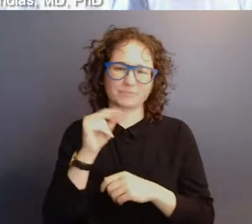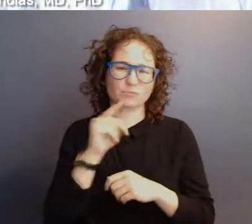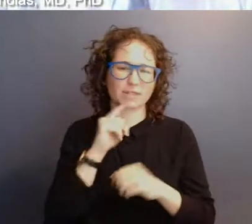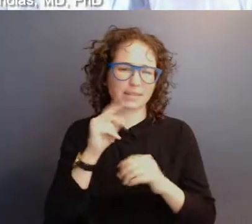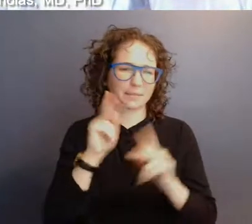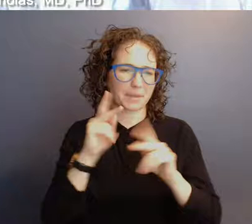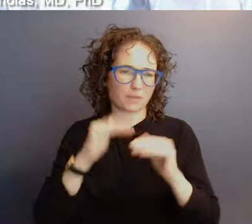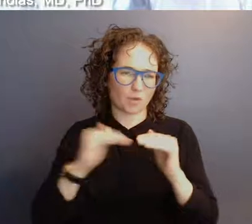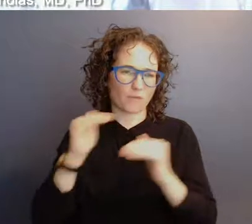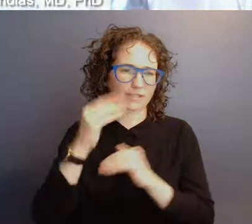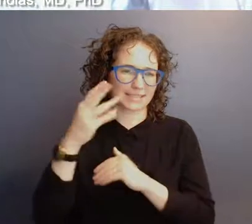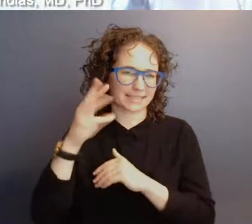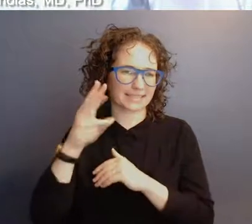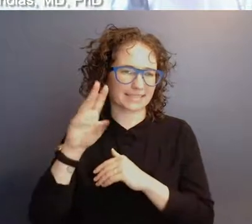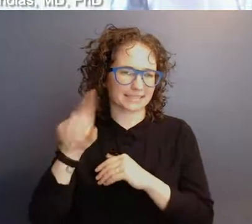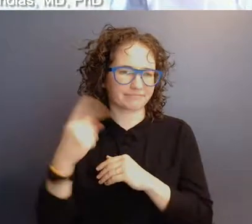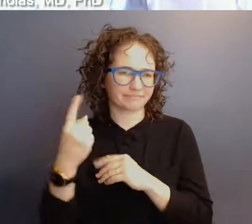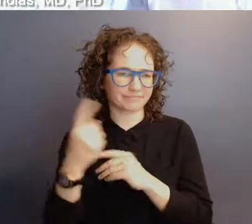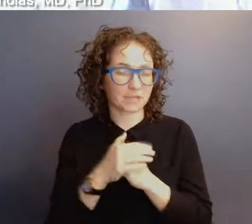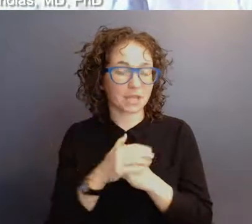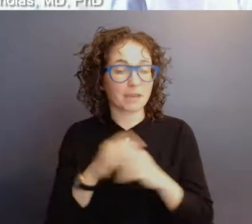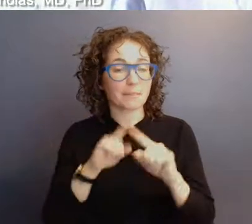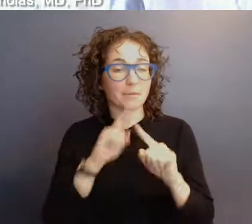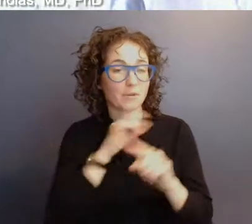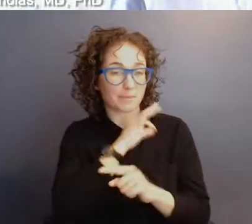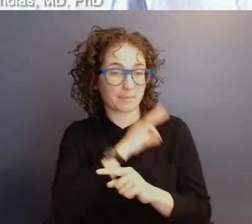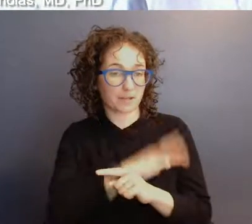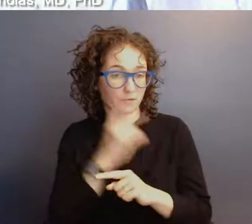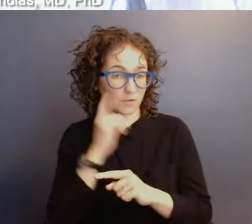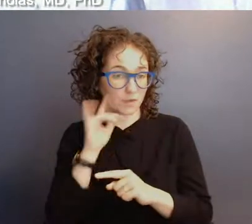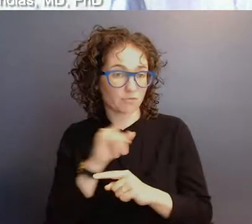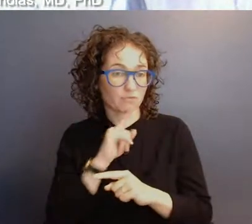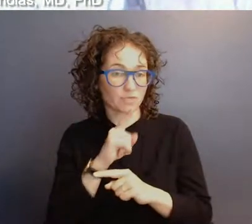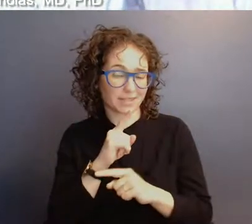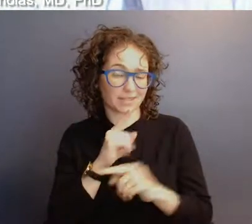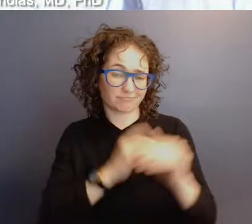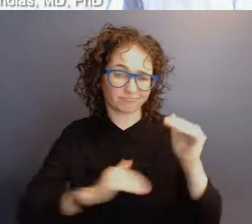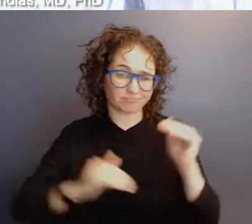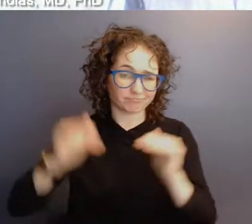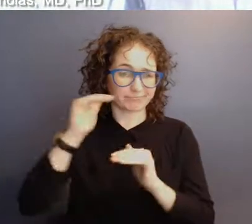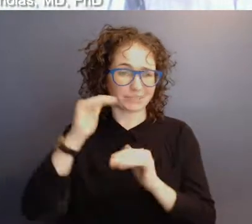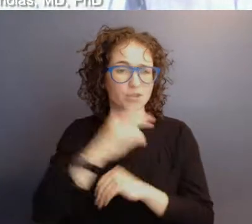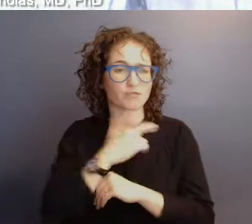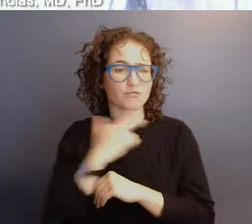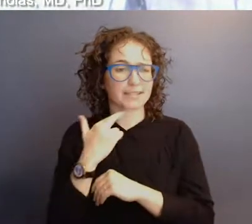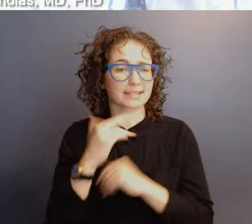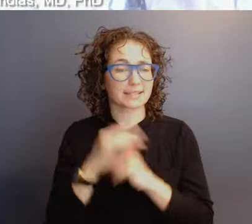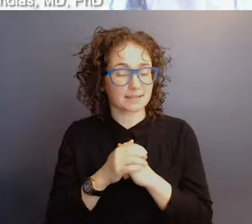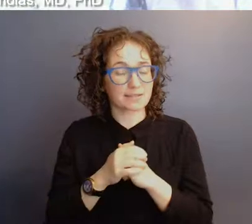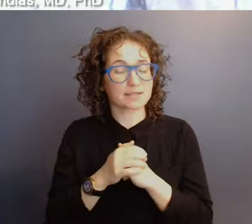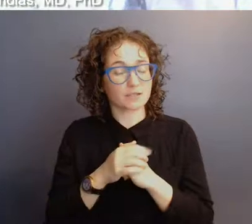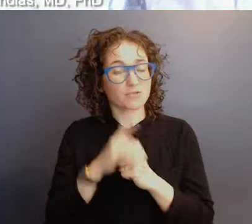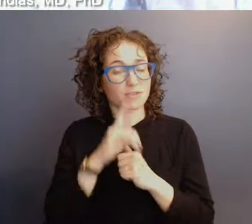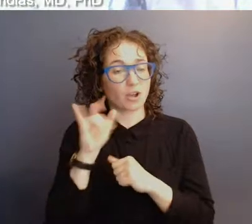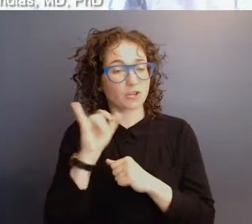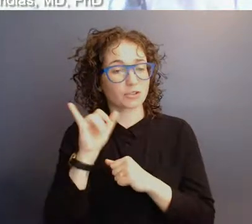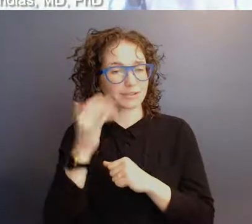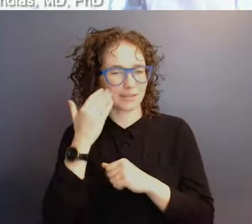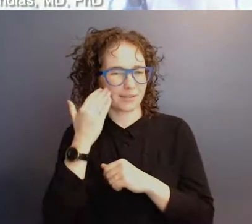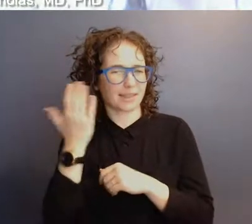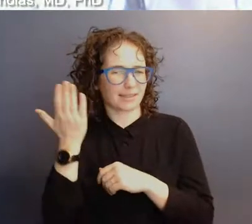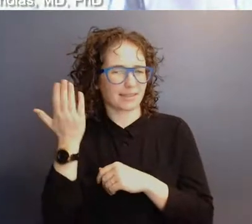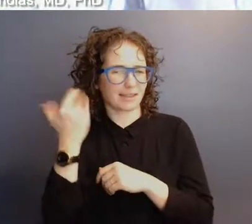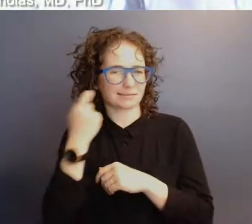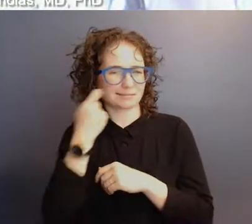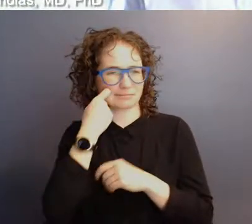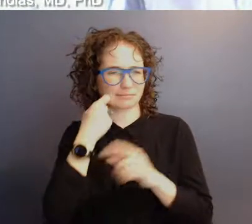adults. But the benefits of this greatly outweigh the risks of anything, including the last scare about blood clots.